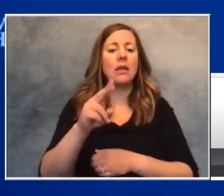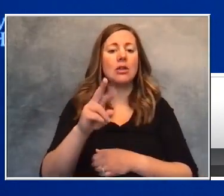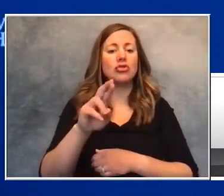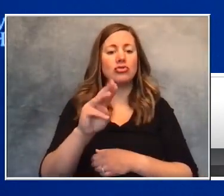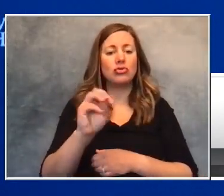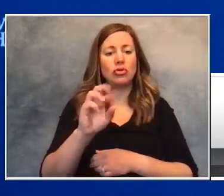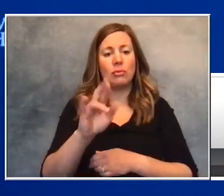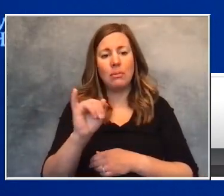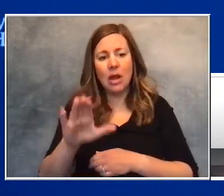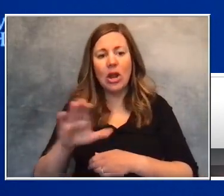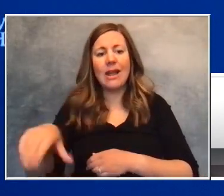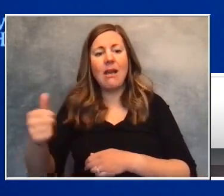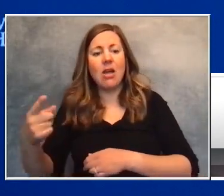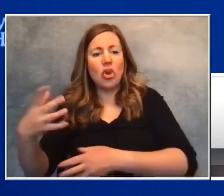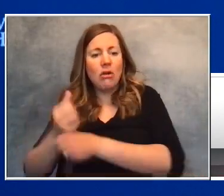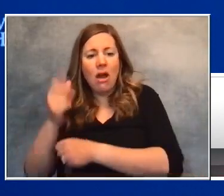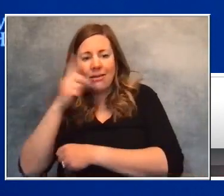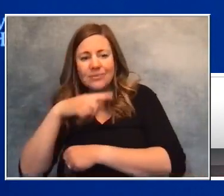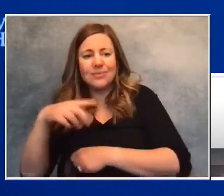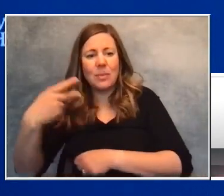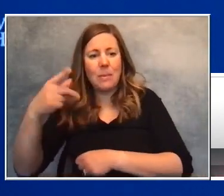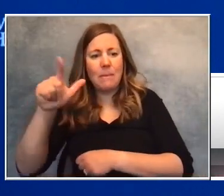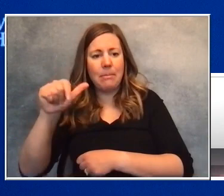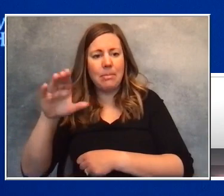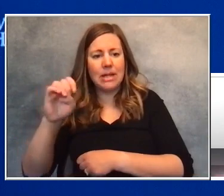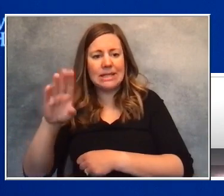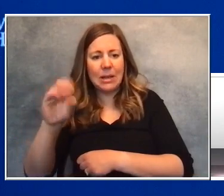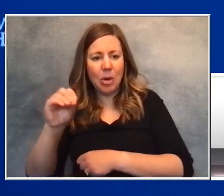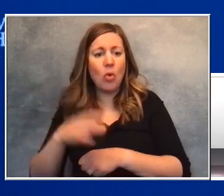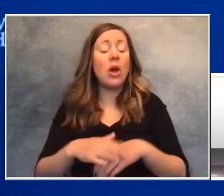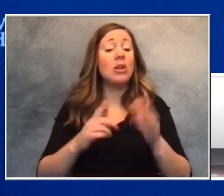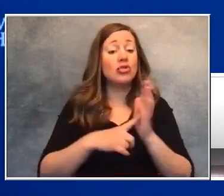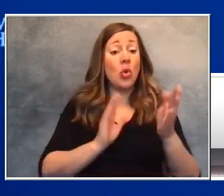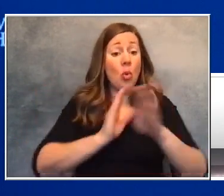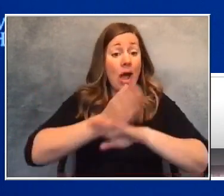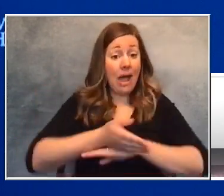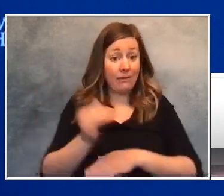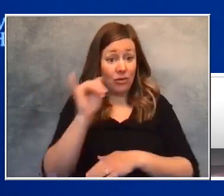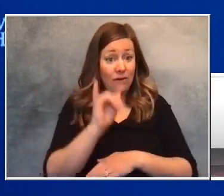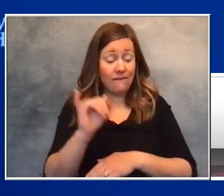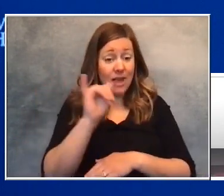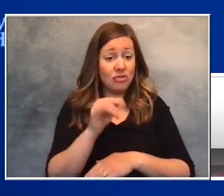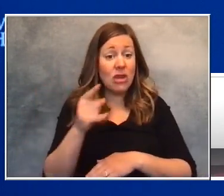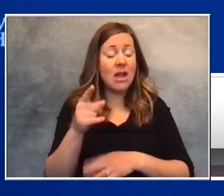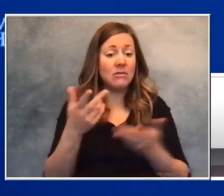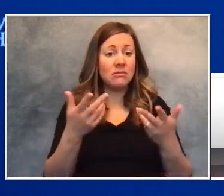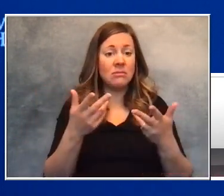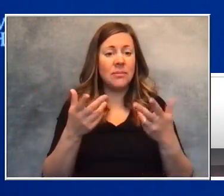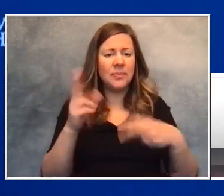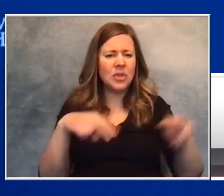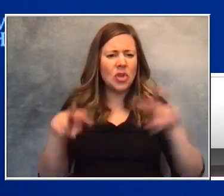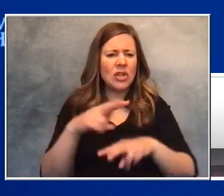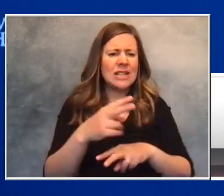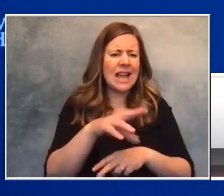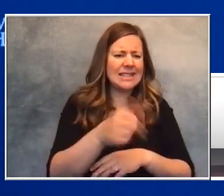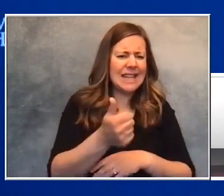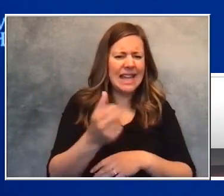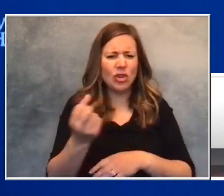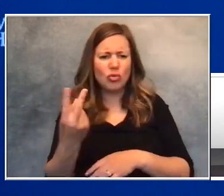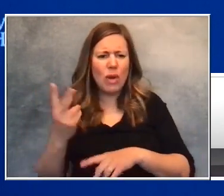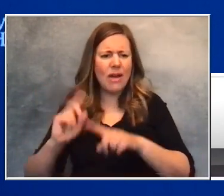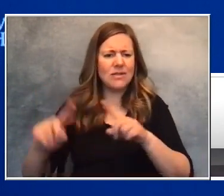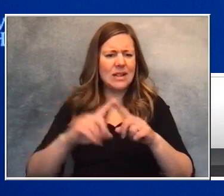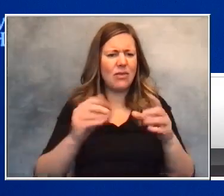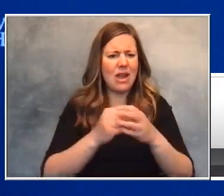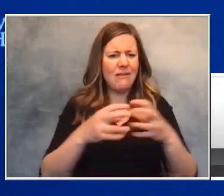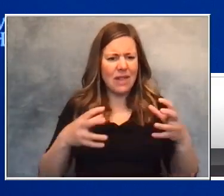got placebo. And what this showed was that after infection, they looked at 10 or 12 different inflammatory markers, and 1 or